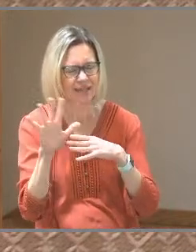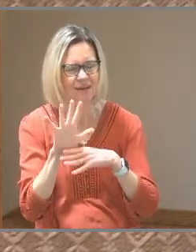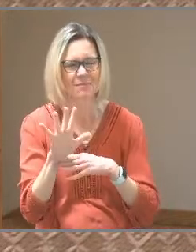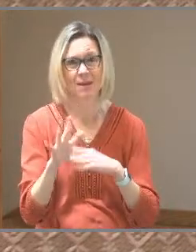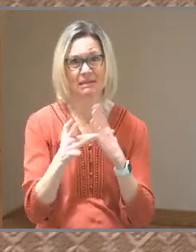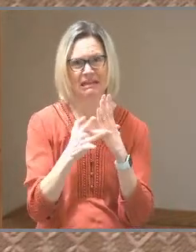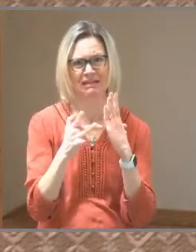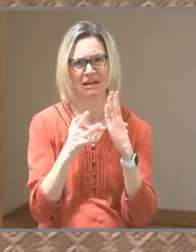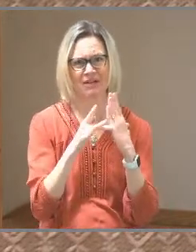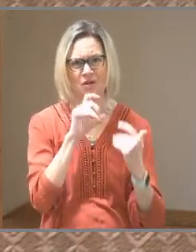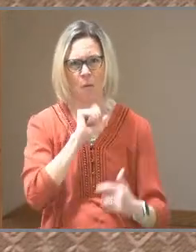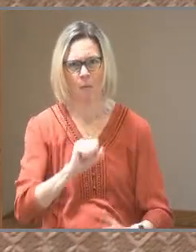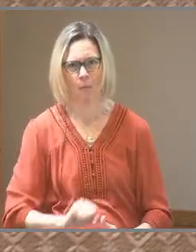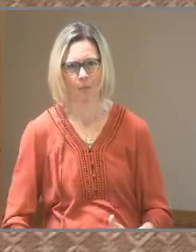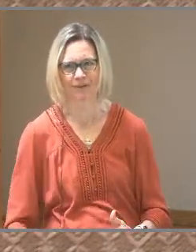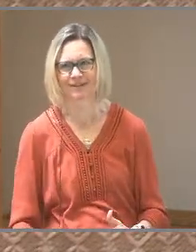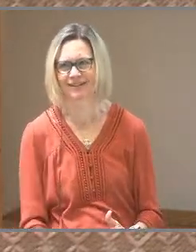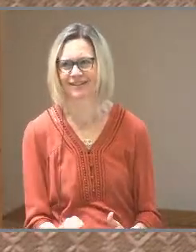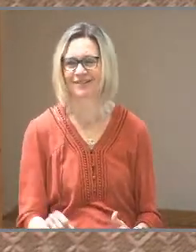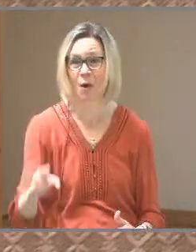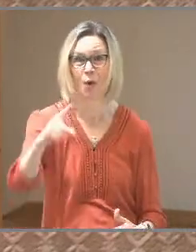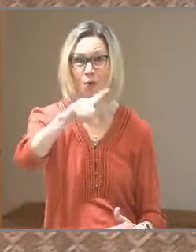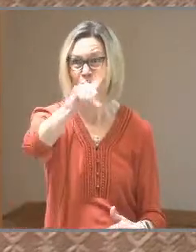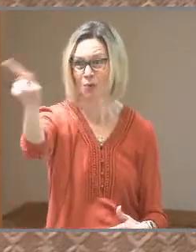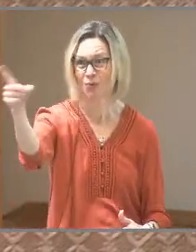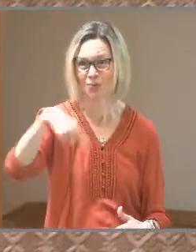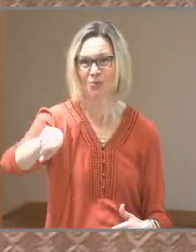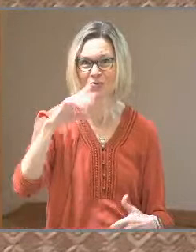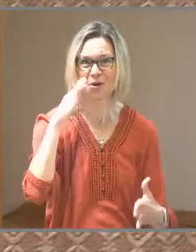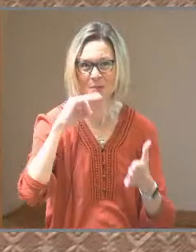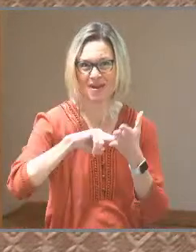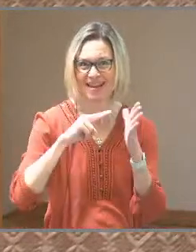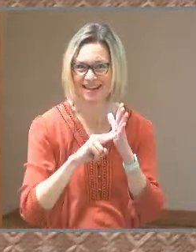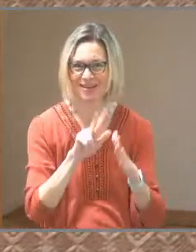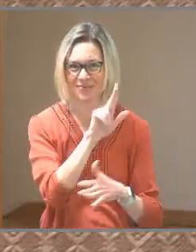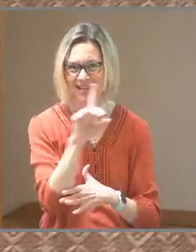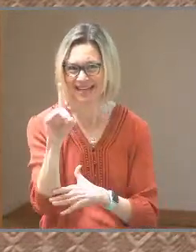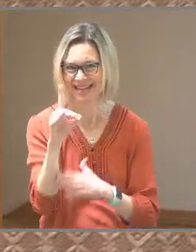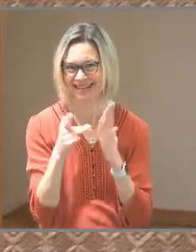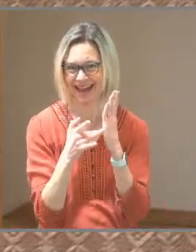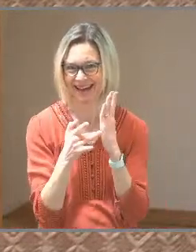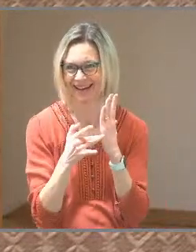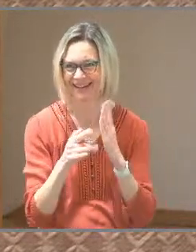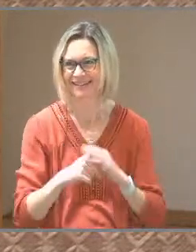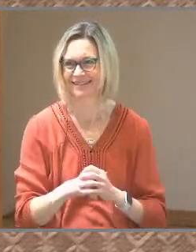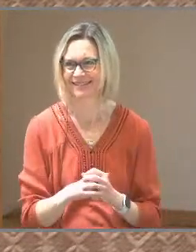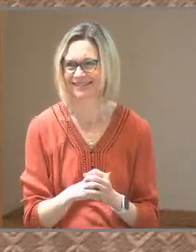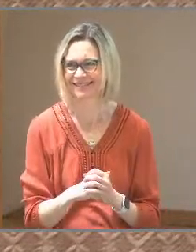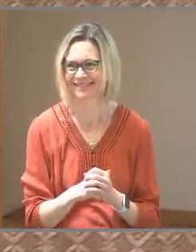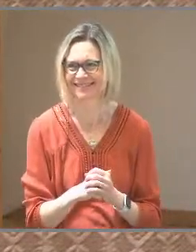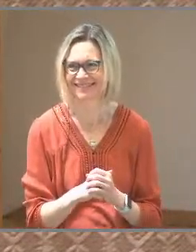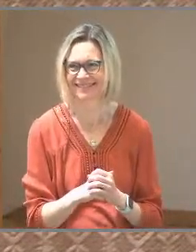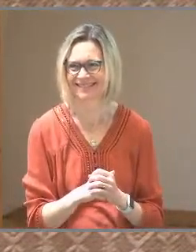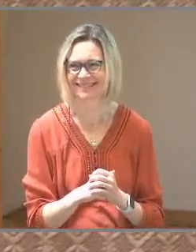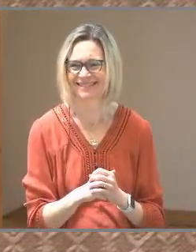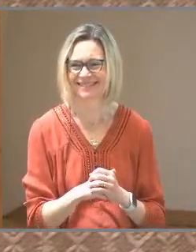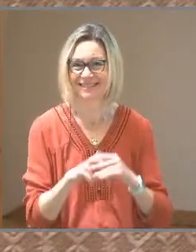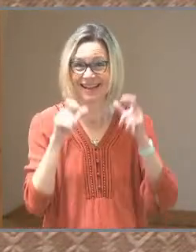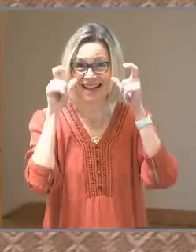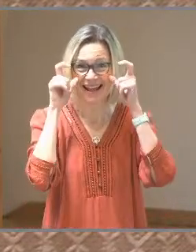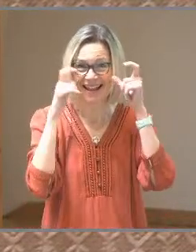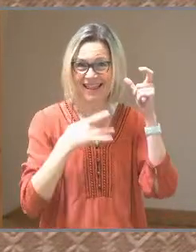you. This is for you, okay? But when, how do you like my look?